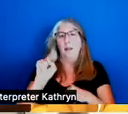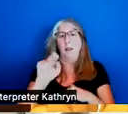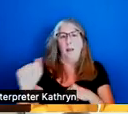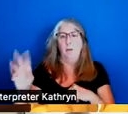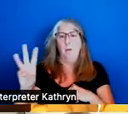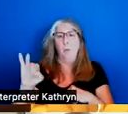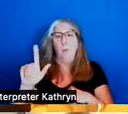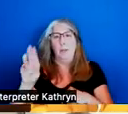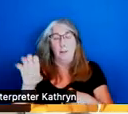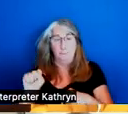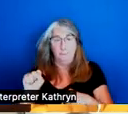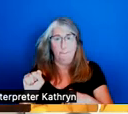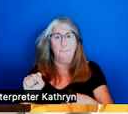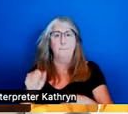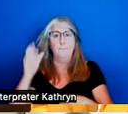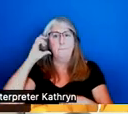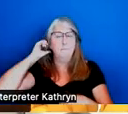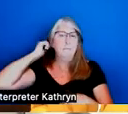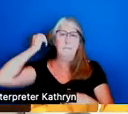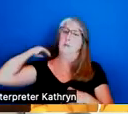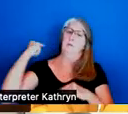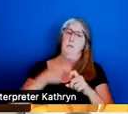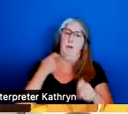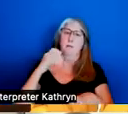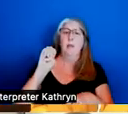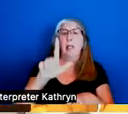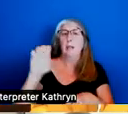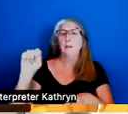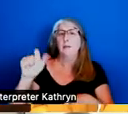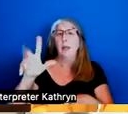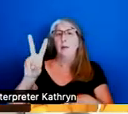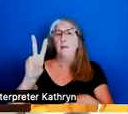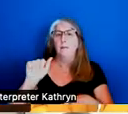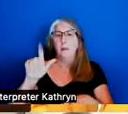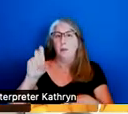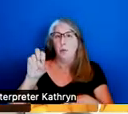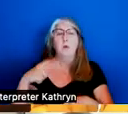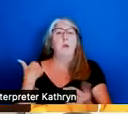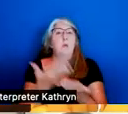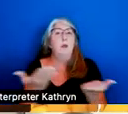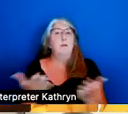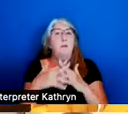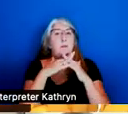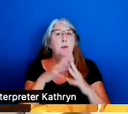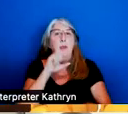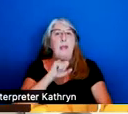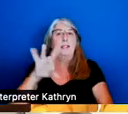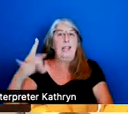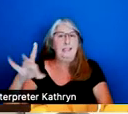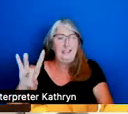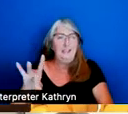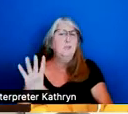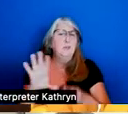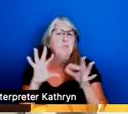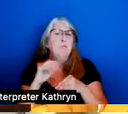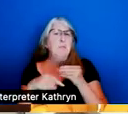and I am from El Salvador. I came to America when I was 18 years old, so I want to share a little bit of